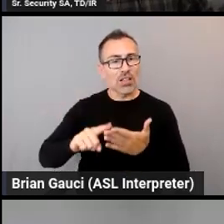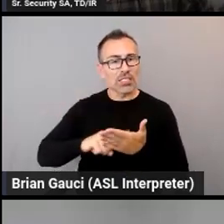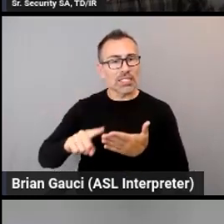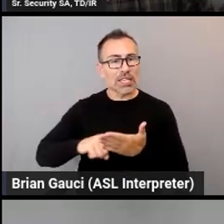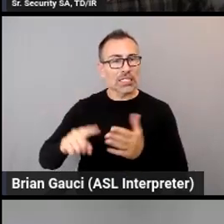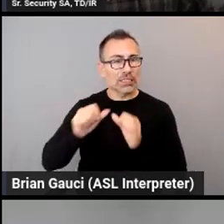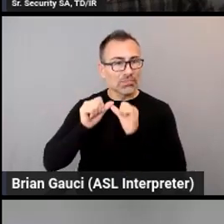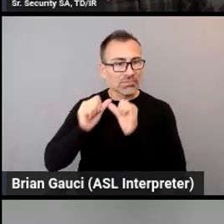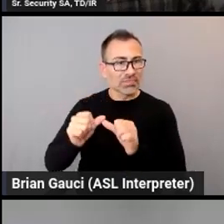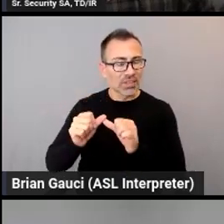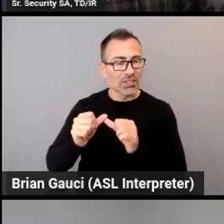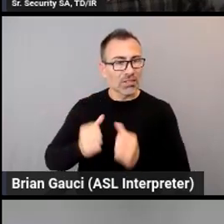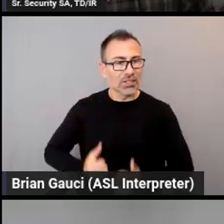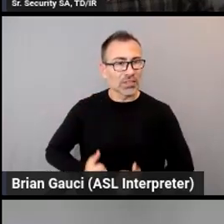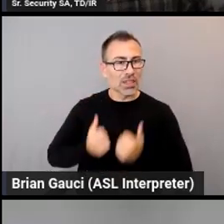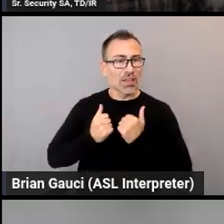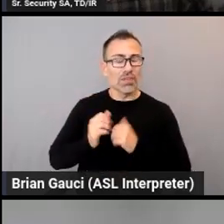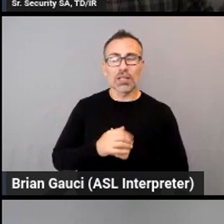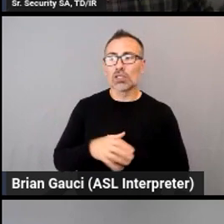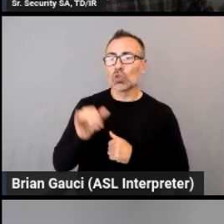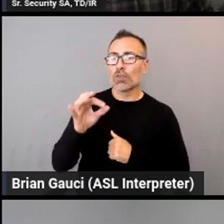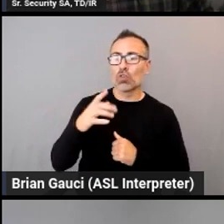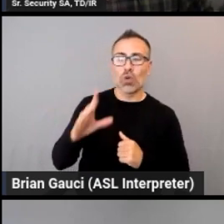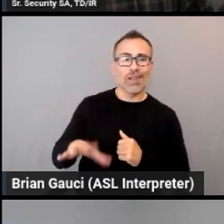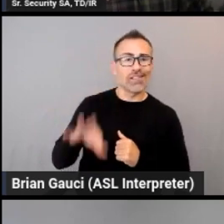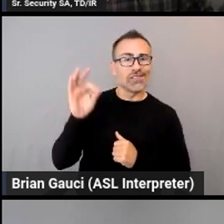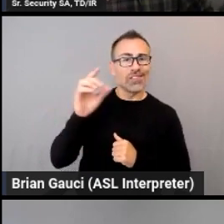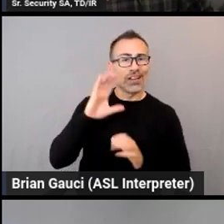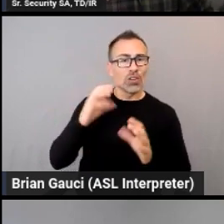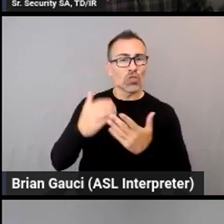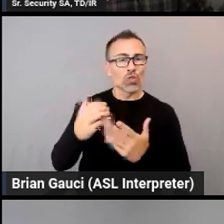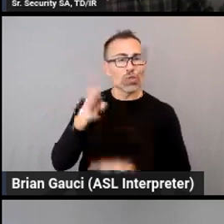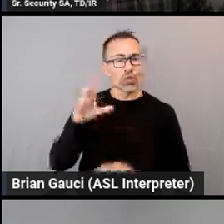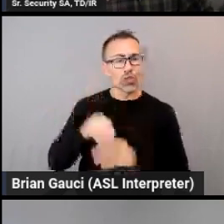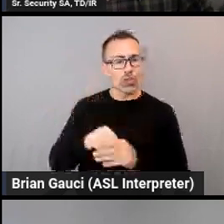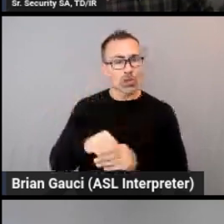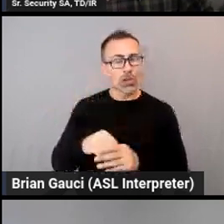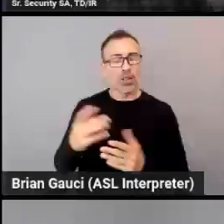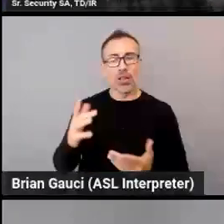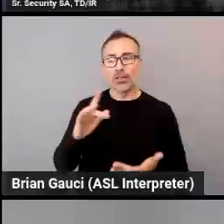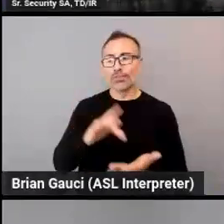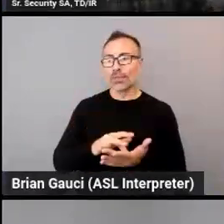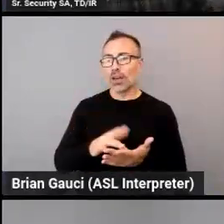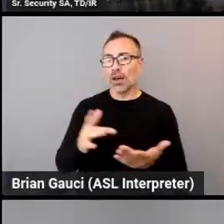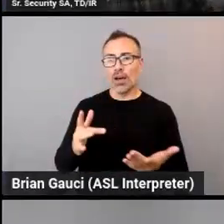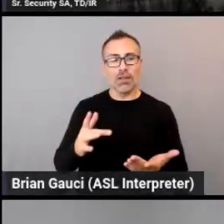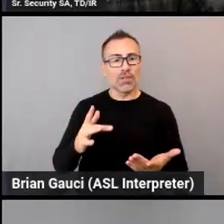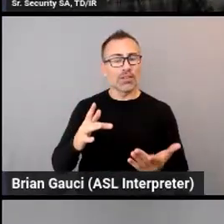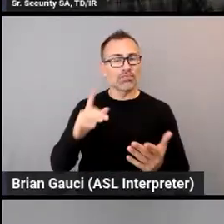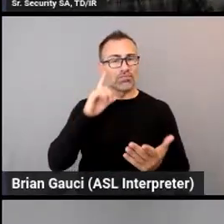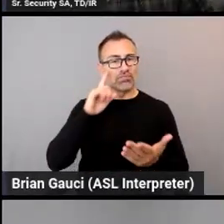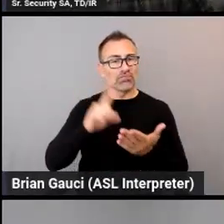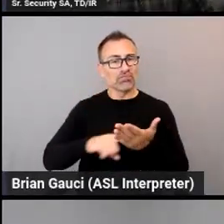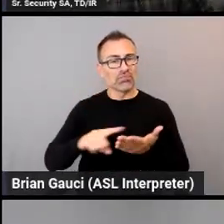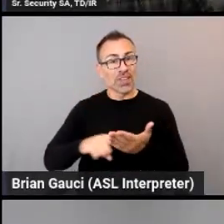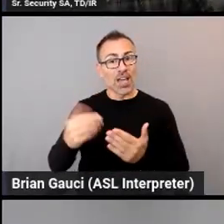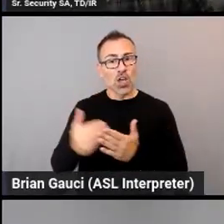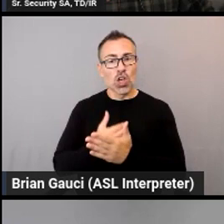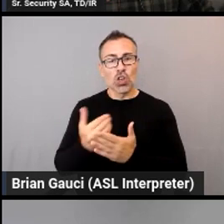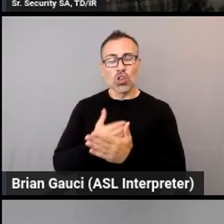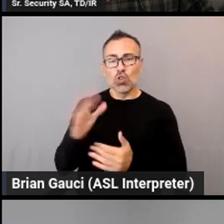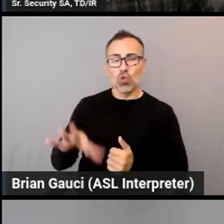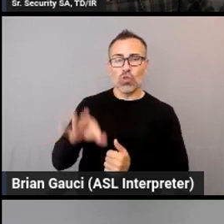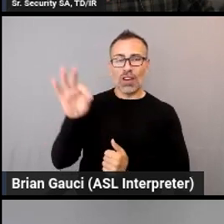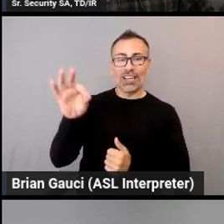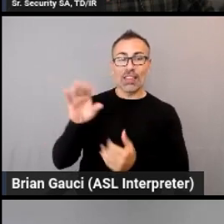have a finding group and you're in the middle of a security investigation and a new finding comes in that touches those entities, that finding group will get